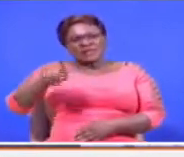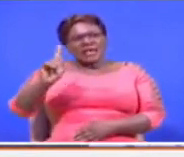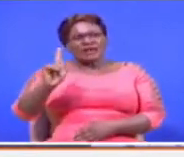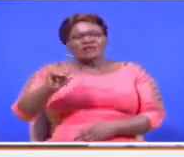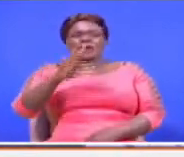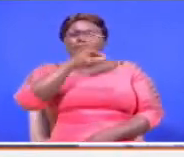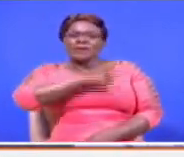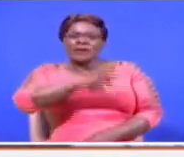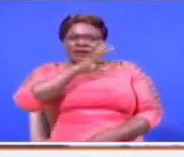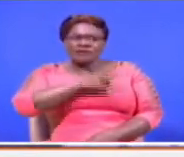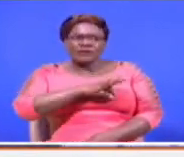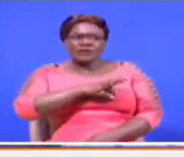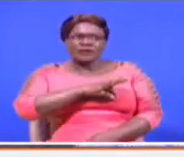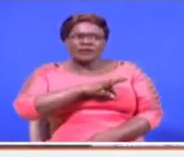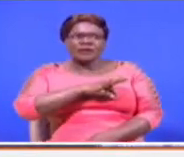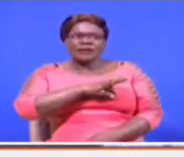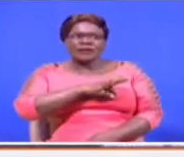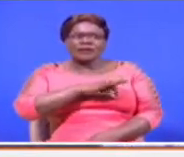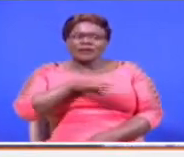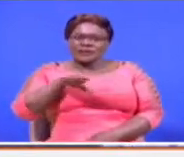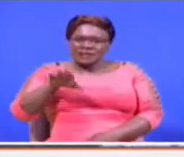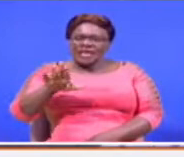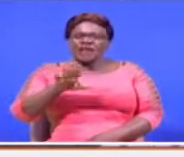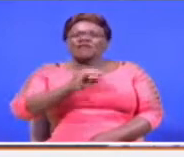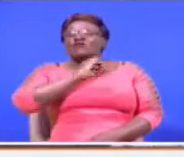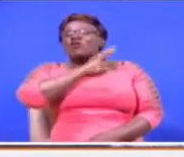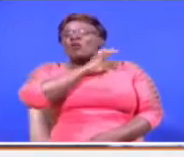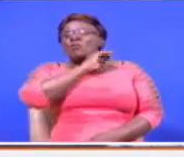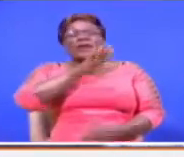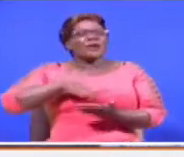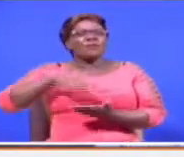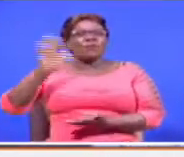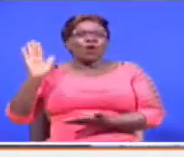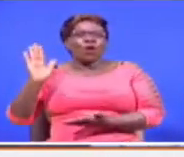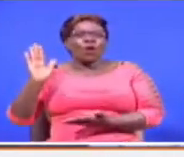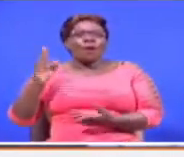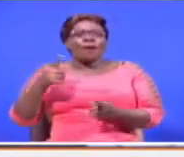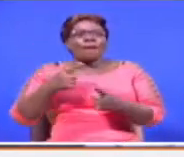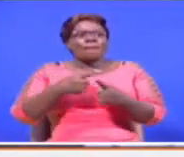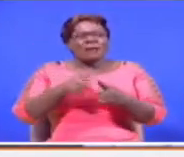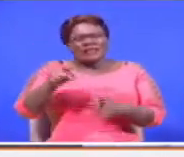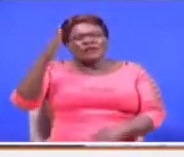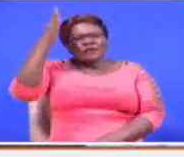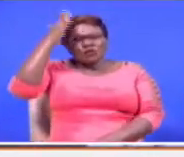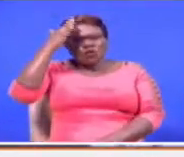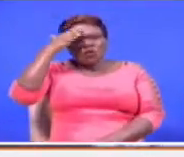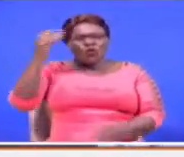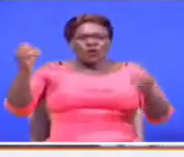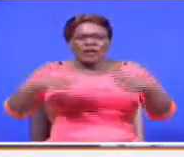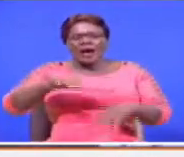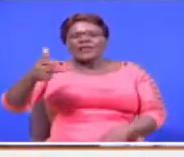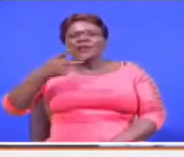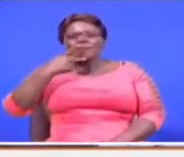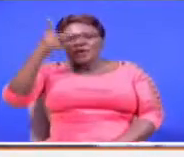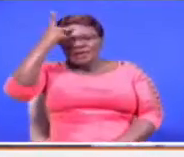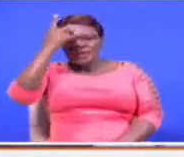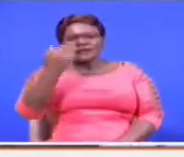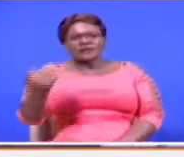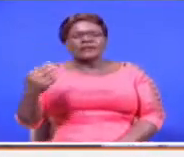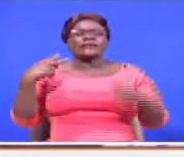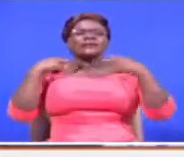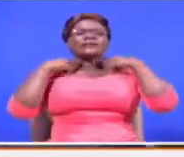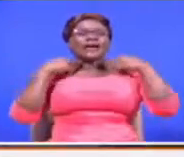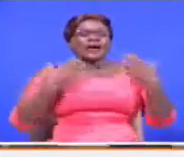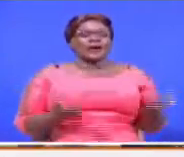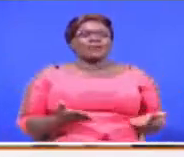of the process, and they are preparing now to go for a graduation while knowing very well that there are other parents' children who are still at